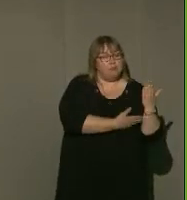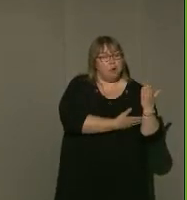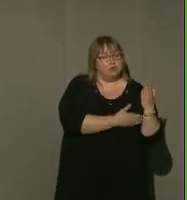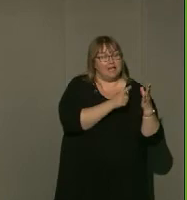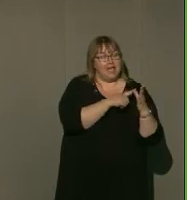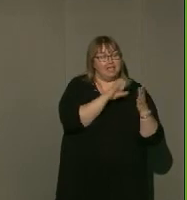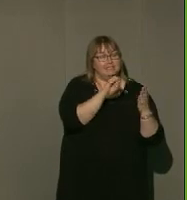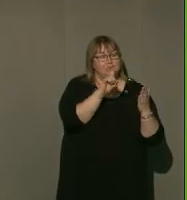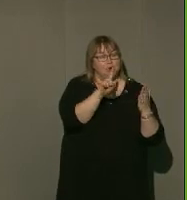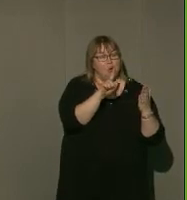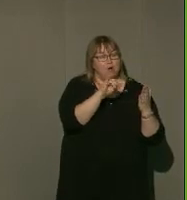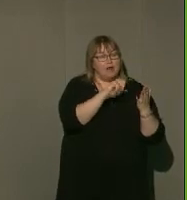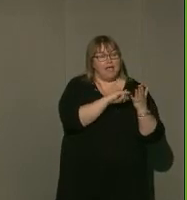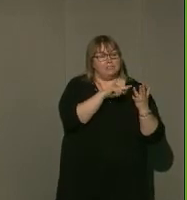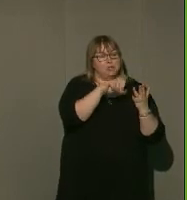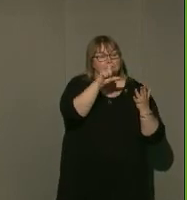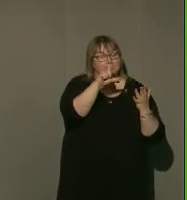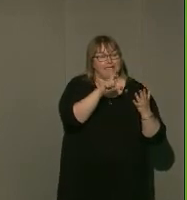A01 from SOC.